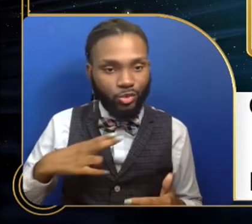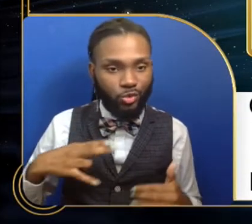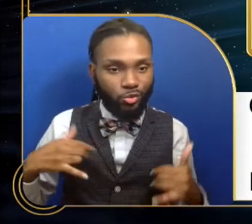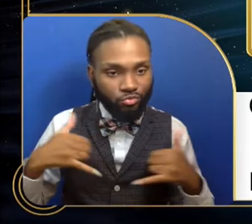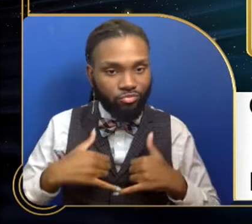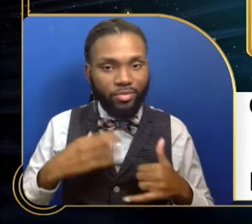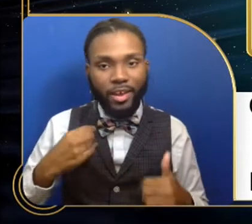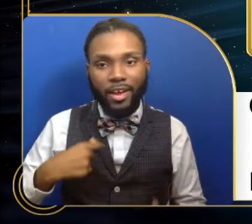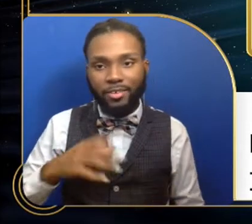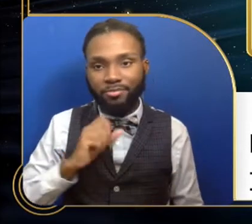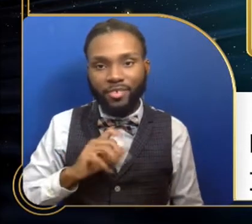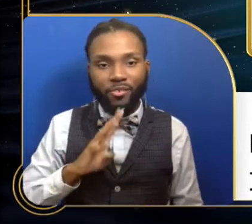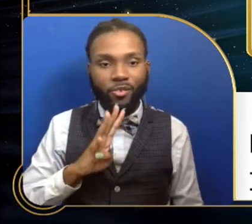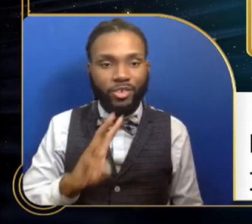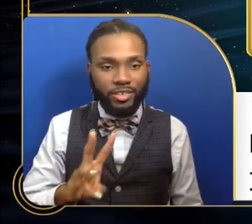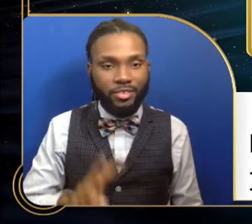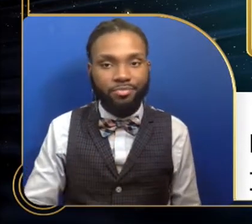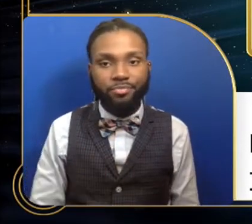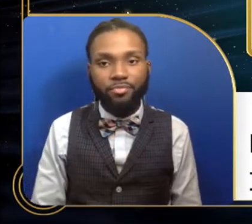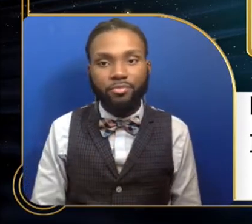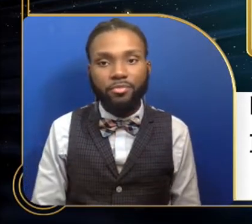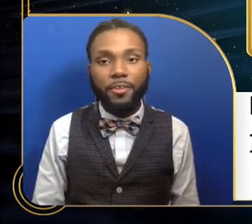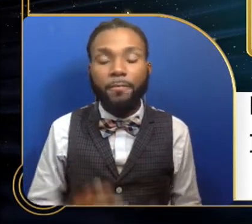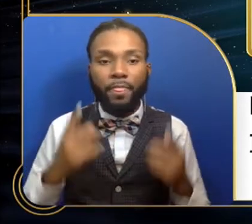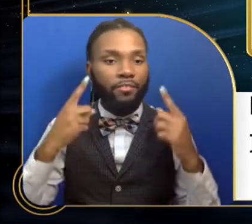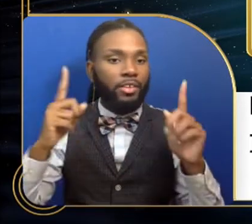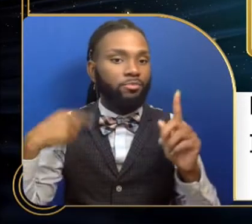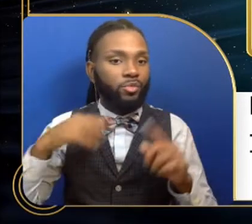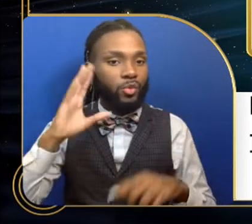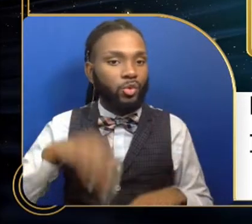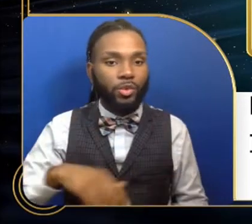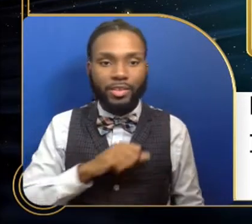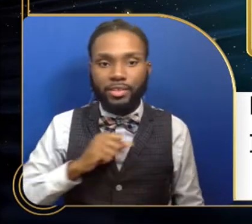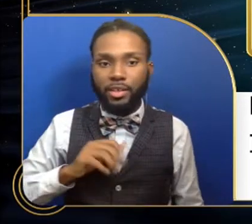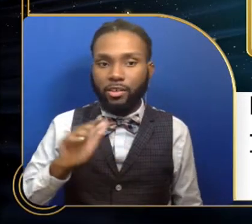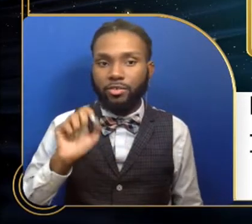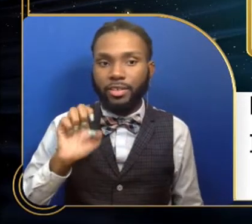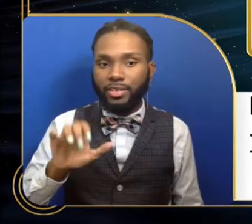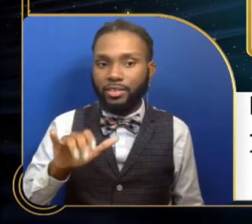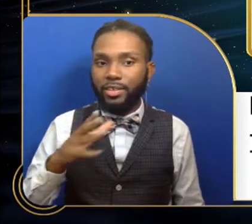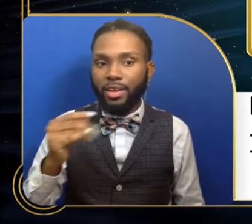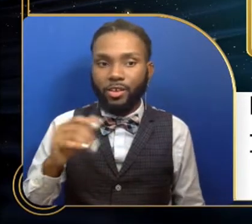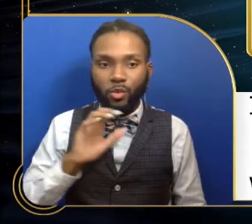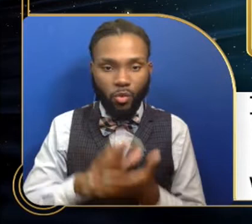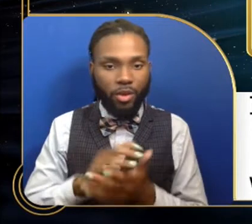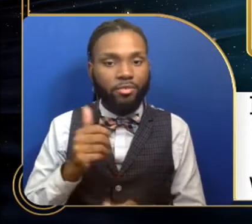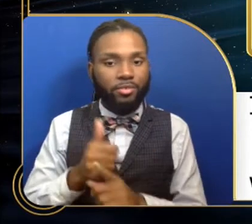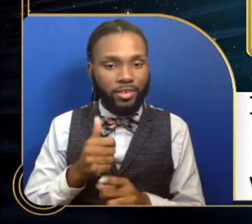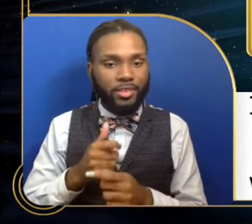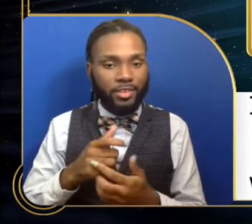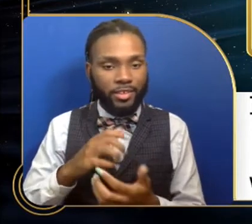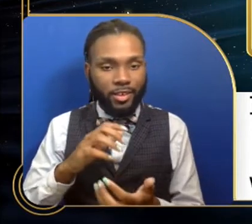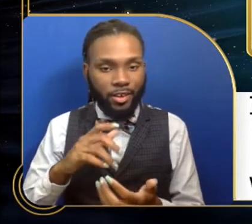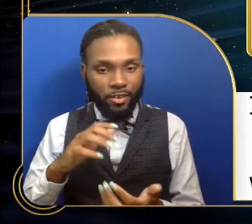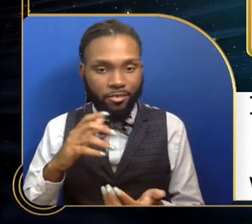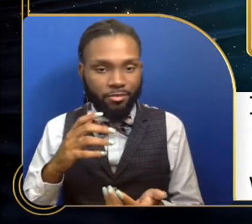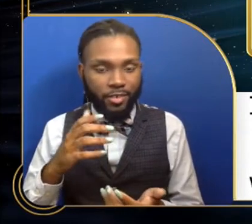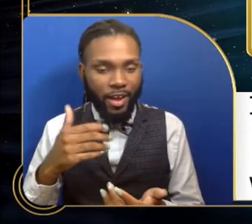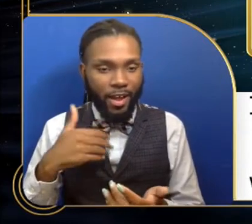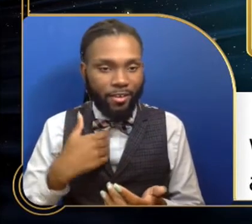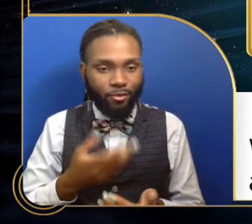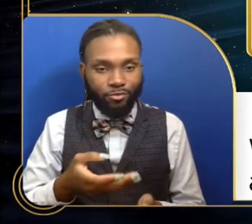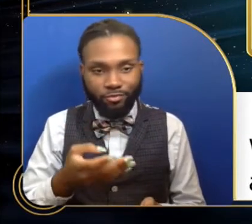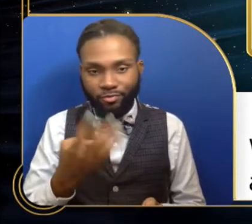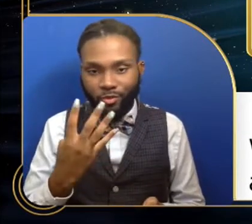years old. Finally, we know that Senator Casey and his wife are the proud parents of 4 successful and accomplished daughters. On behalf